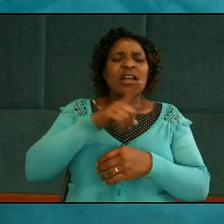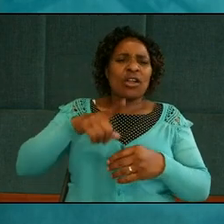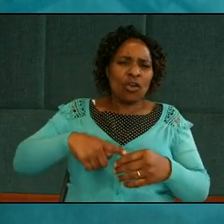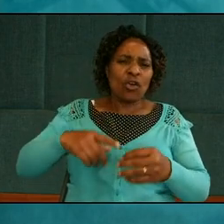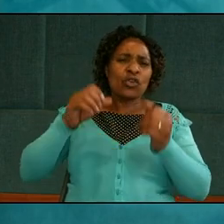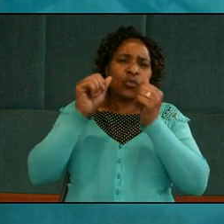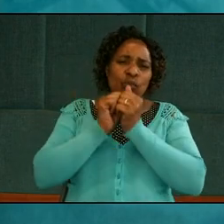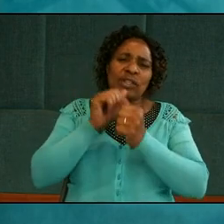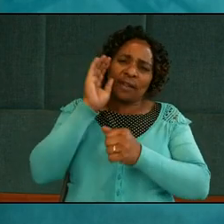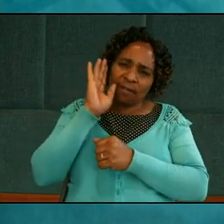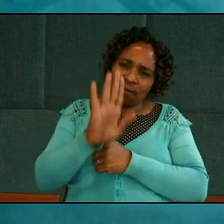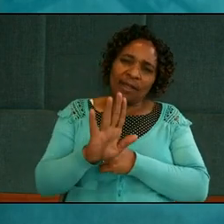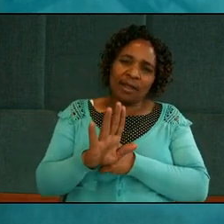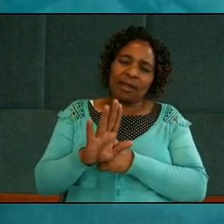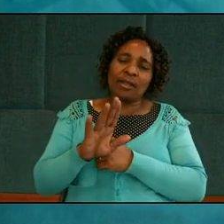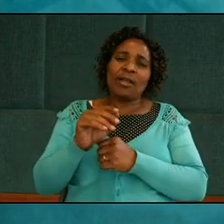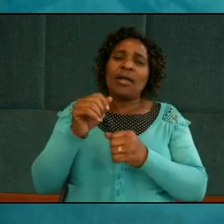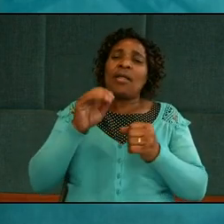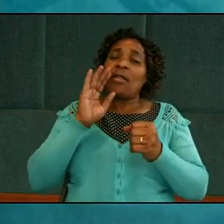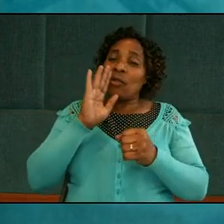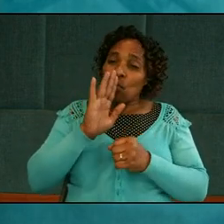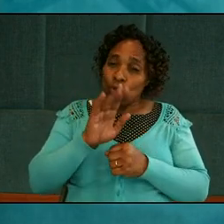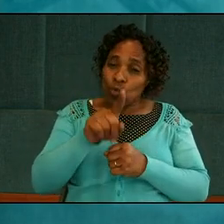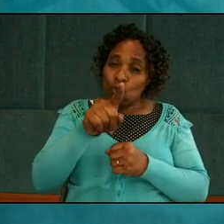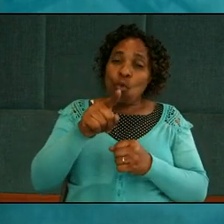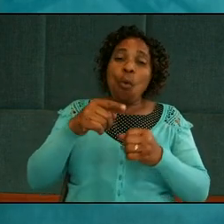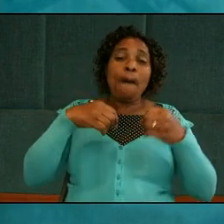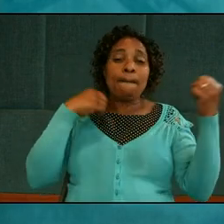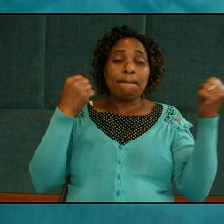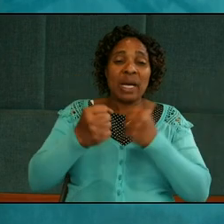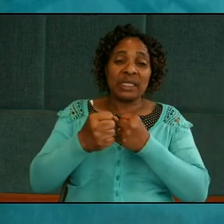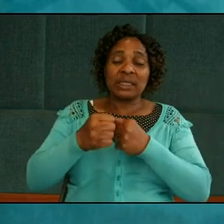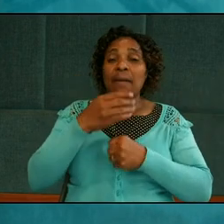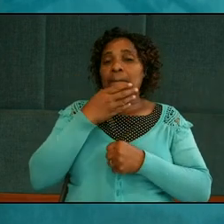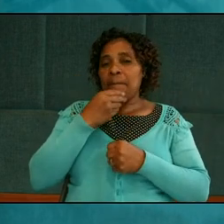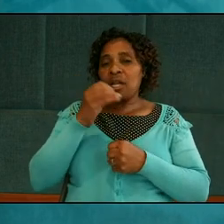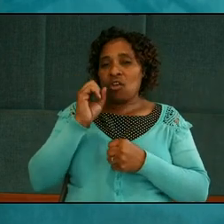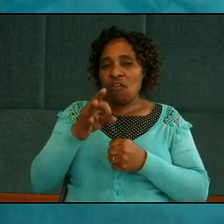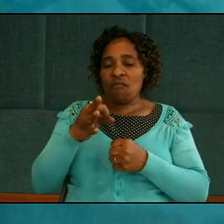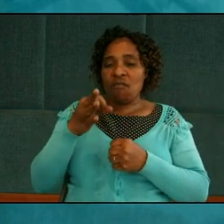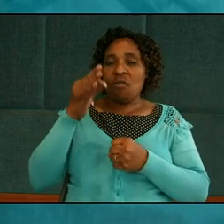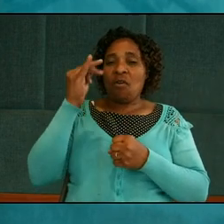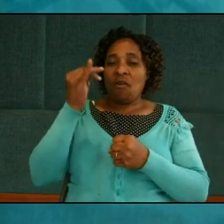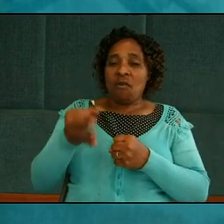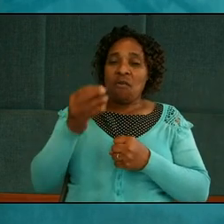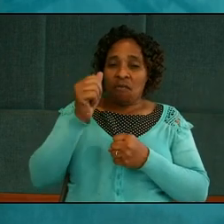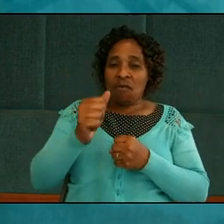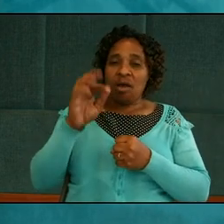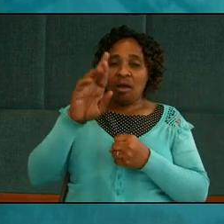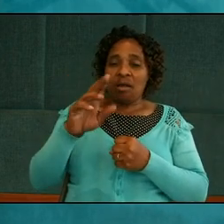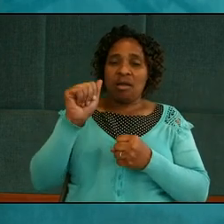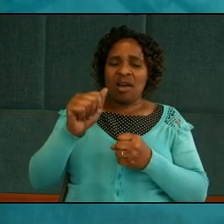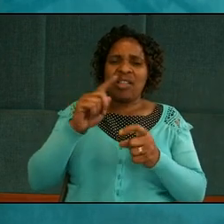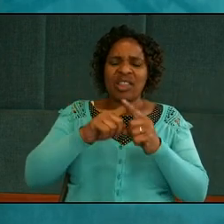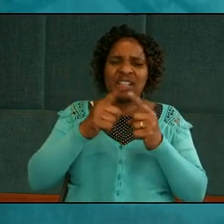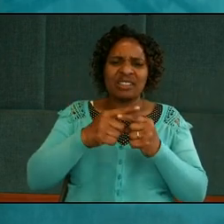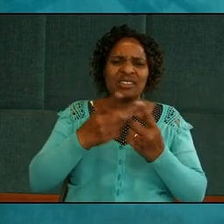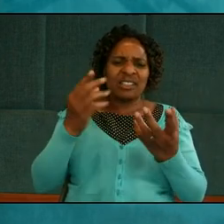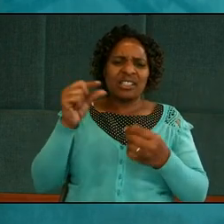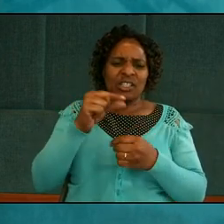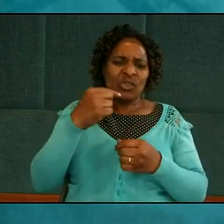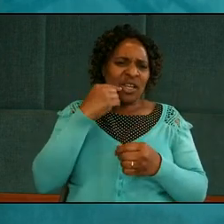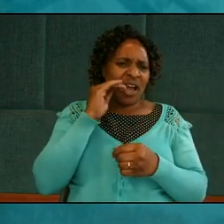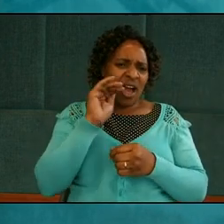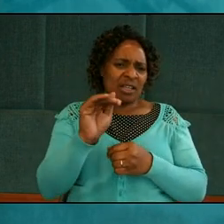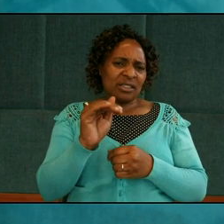with thee, thou mighty man of valor." Then in verse 13, "And Gideon said unto him, O my Lord,